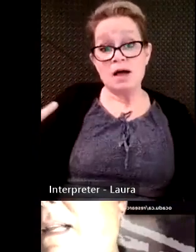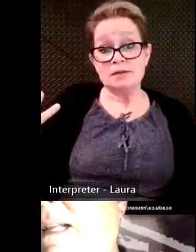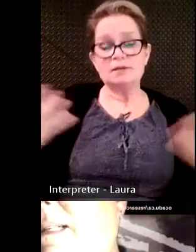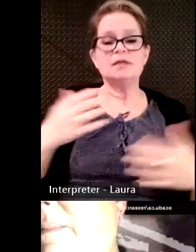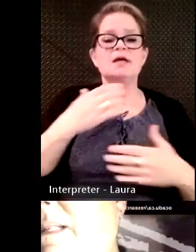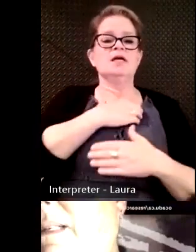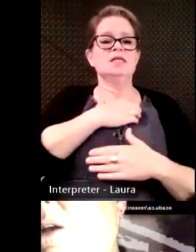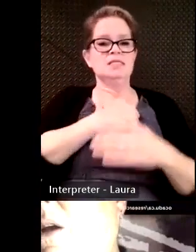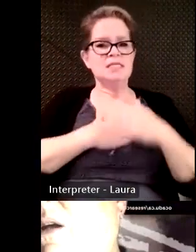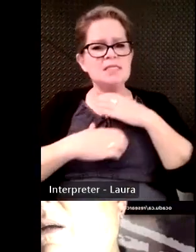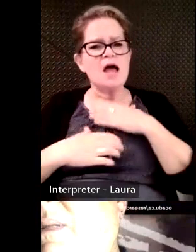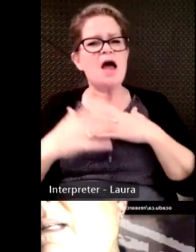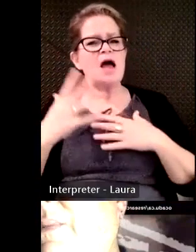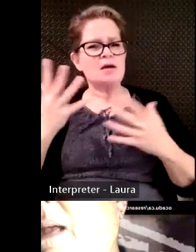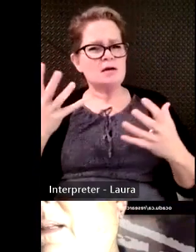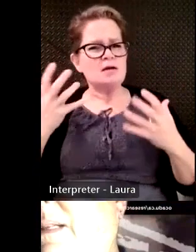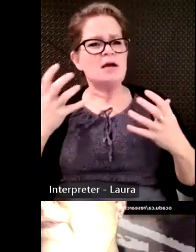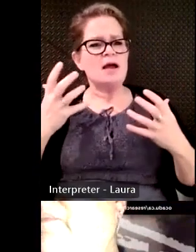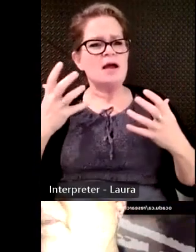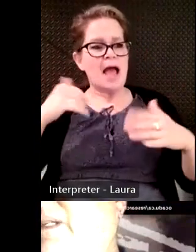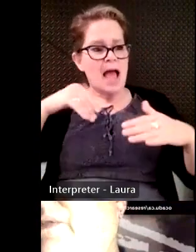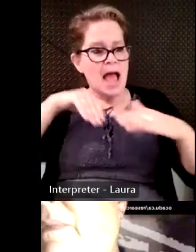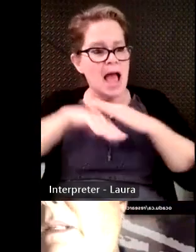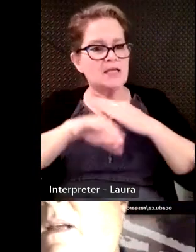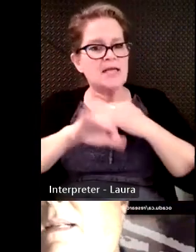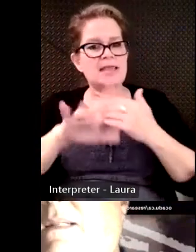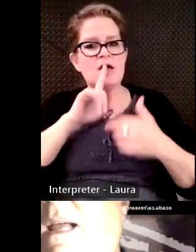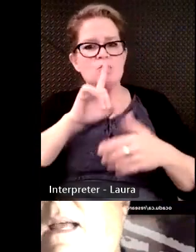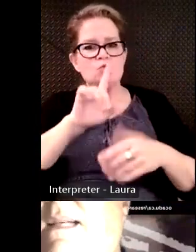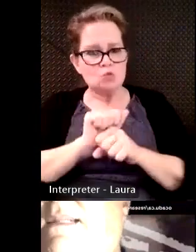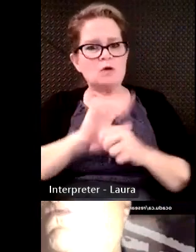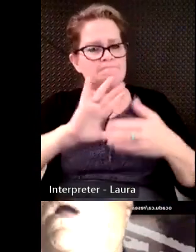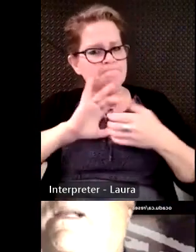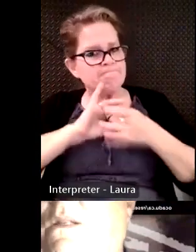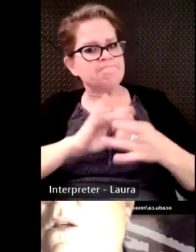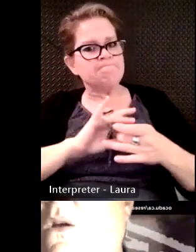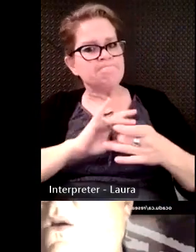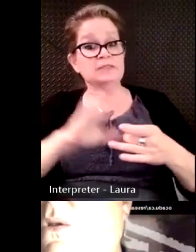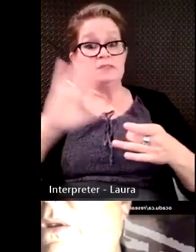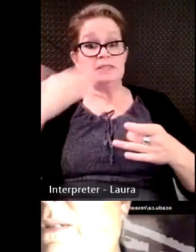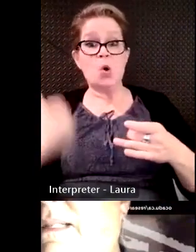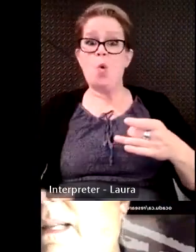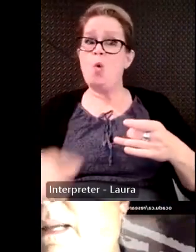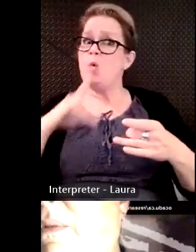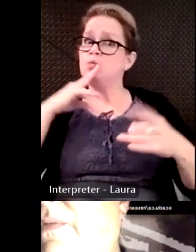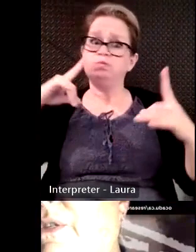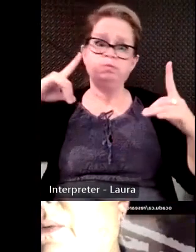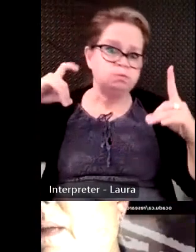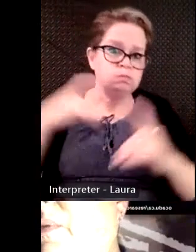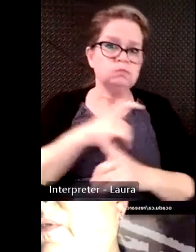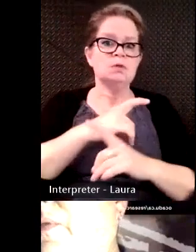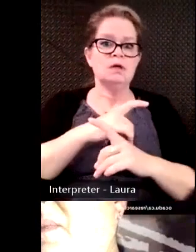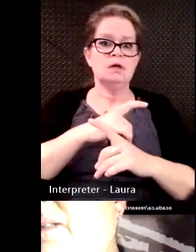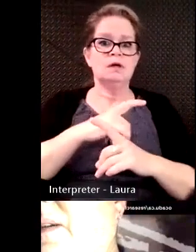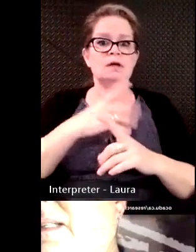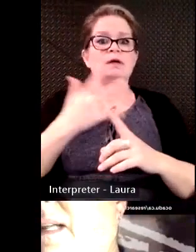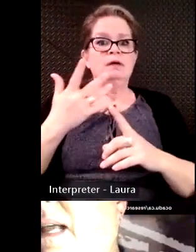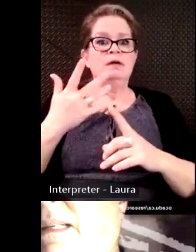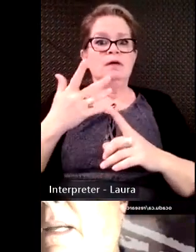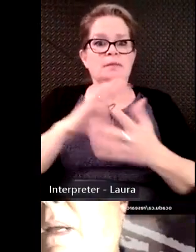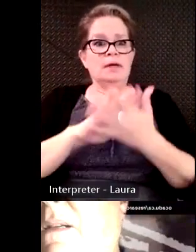access, and intimacy are complex realities for me to realize as a white, older, disabled visual and